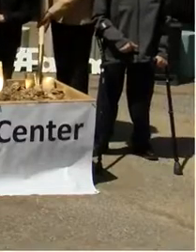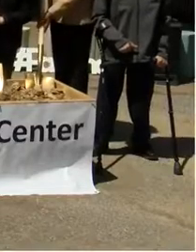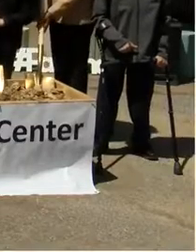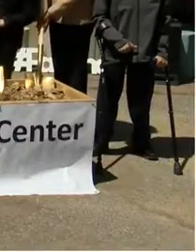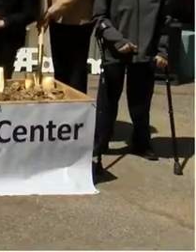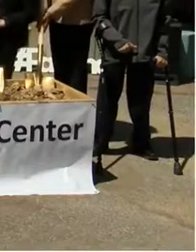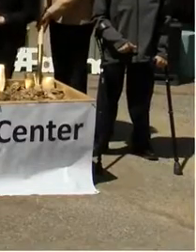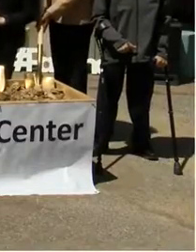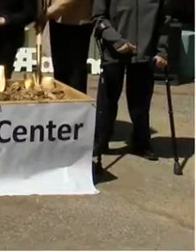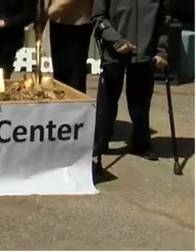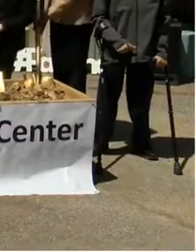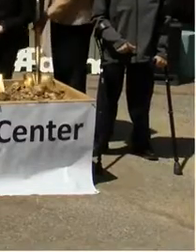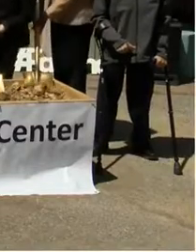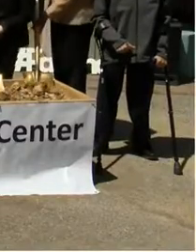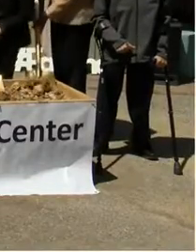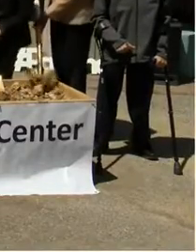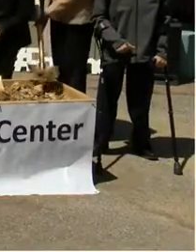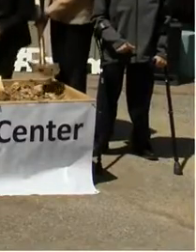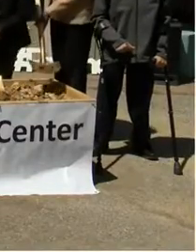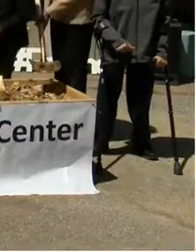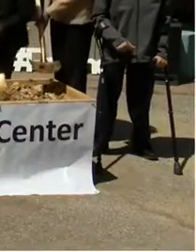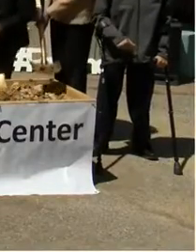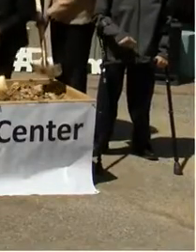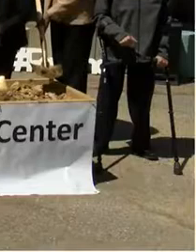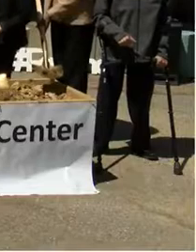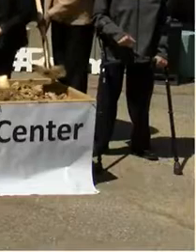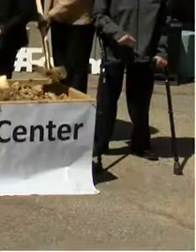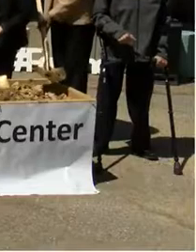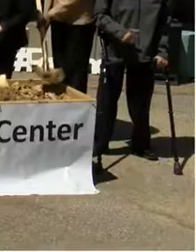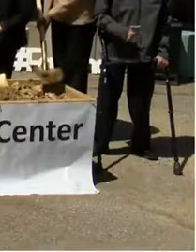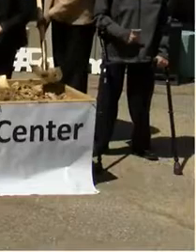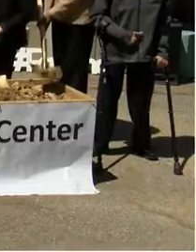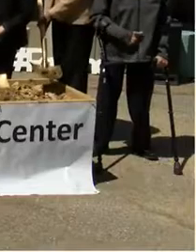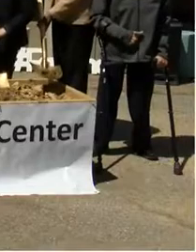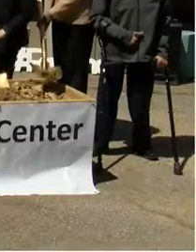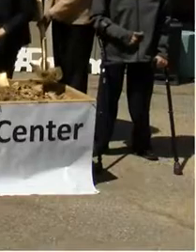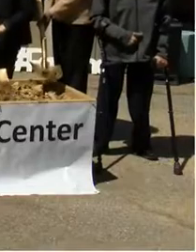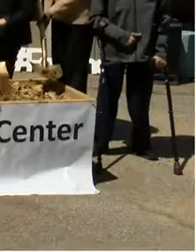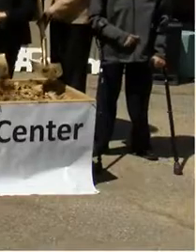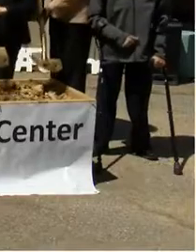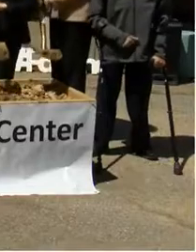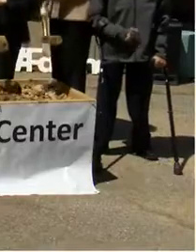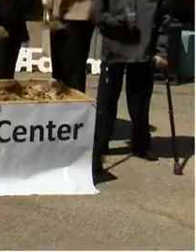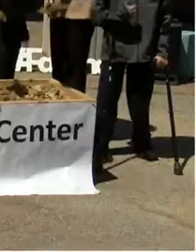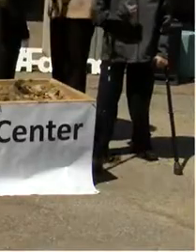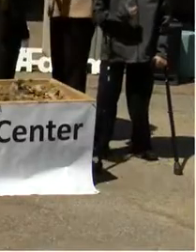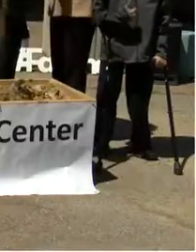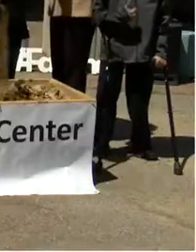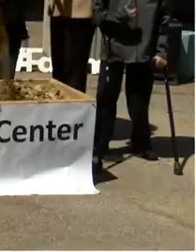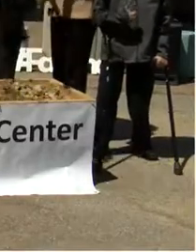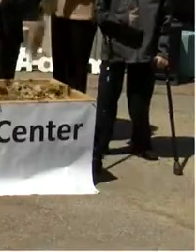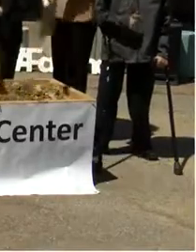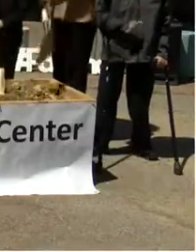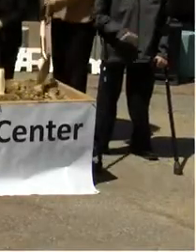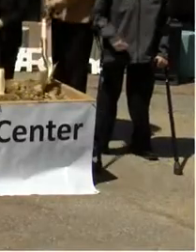Okay, lift up the dirt and say joy. Okay, 1, 2, 3. Joy!